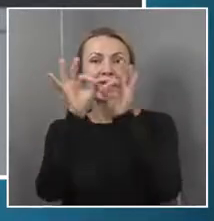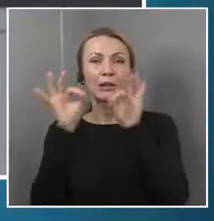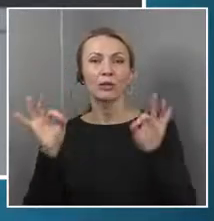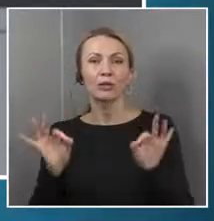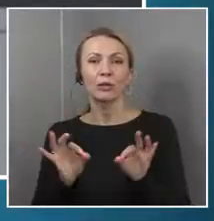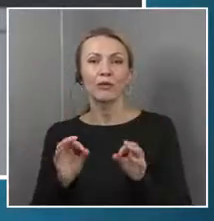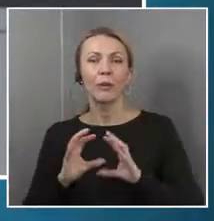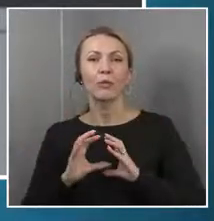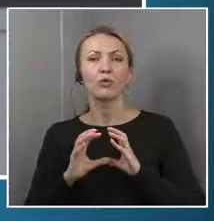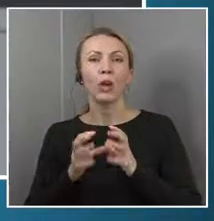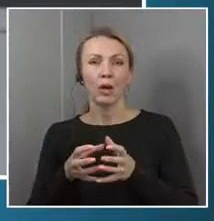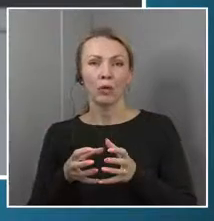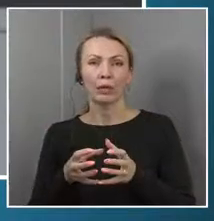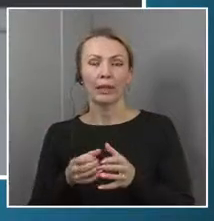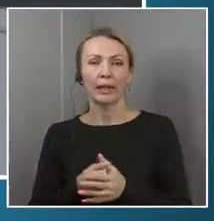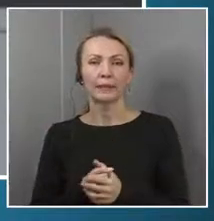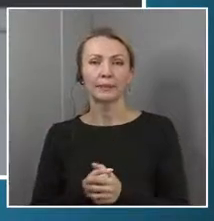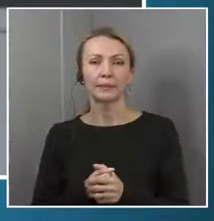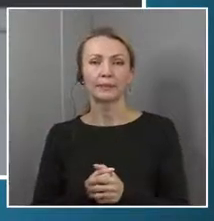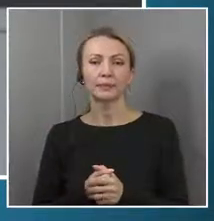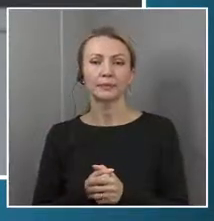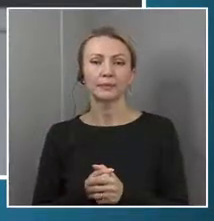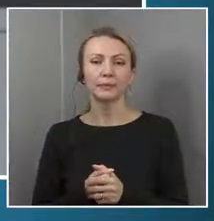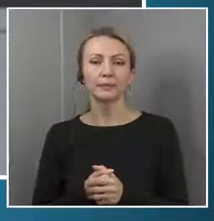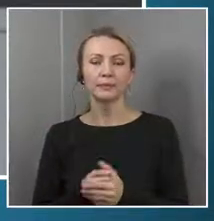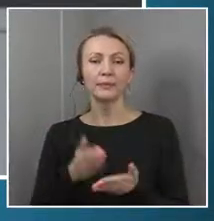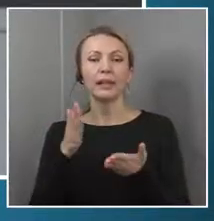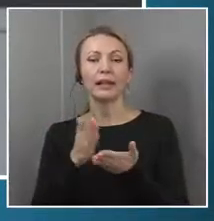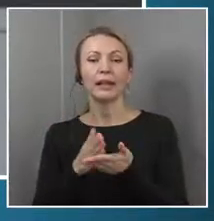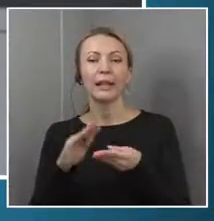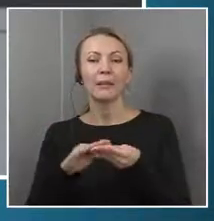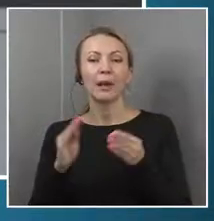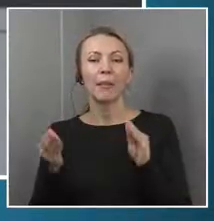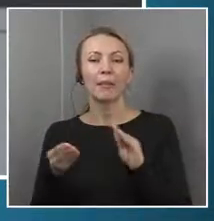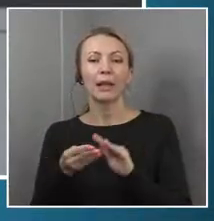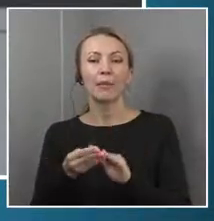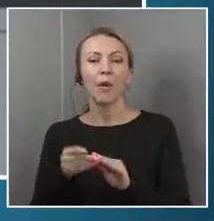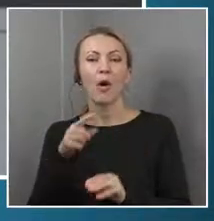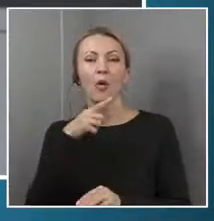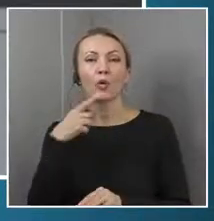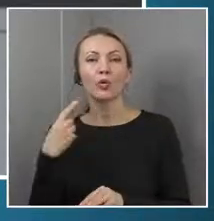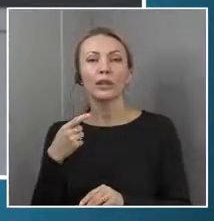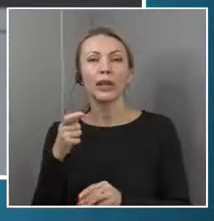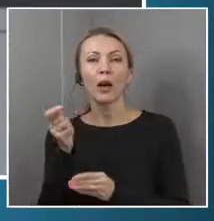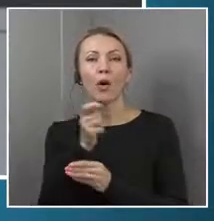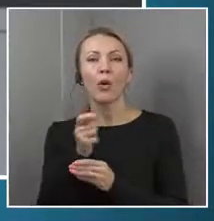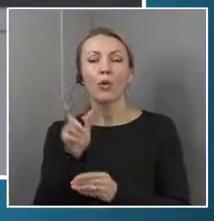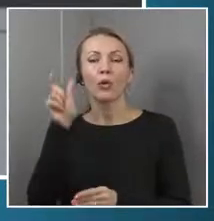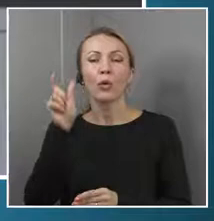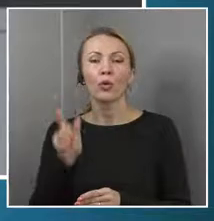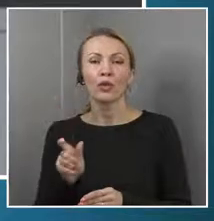will bring international art with them. And there's a problem here.